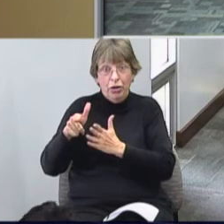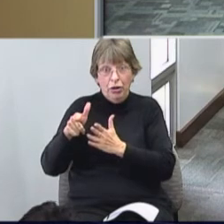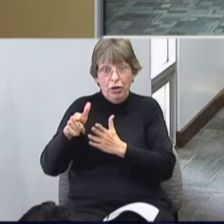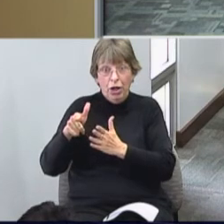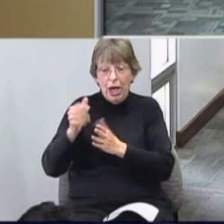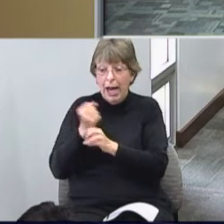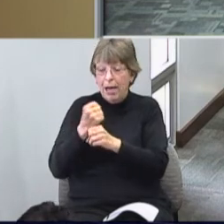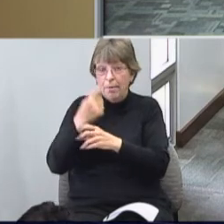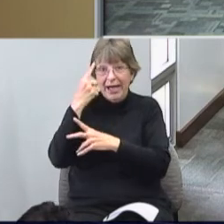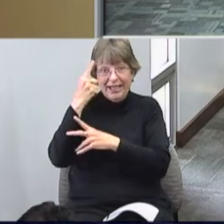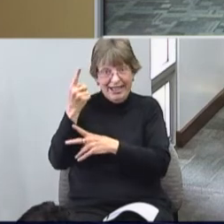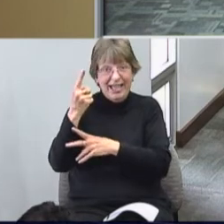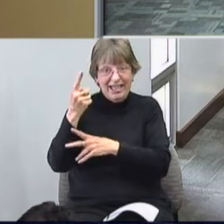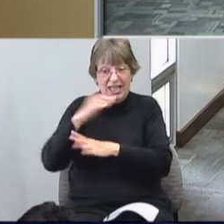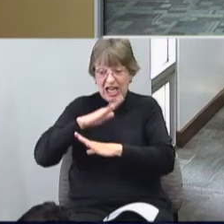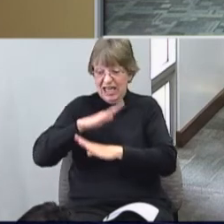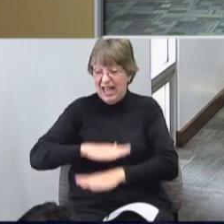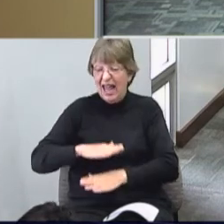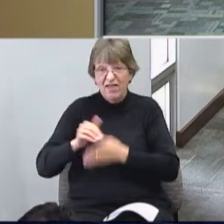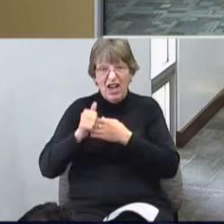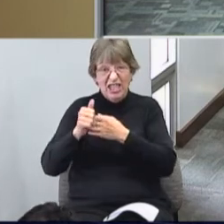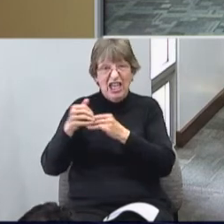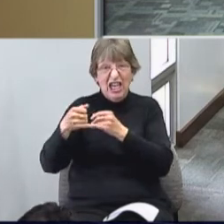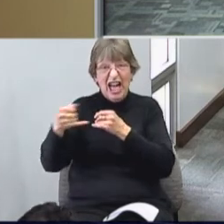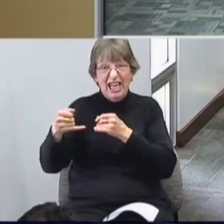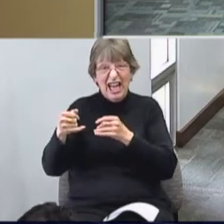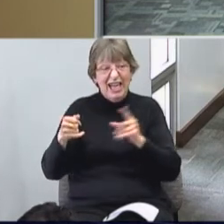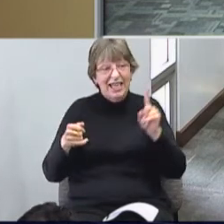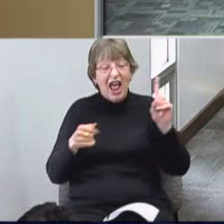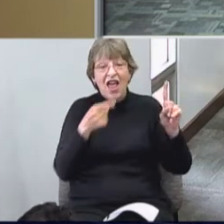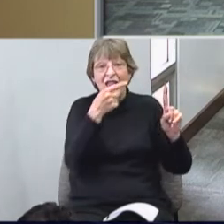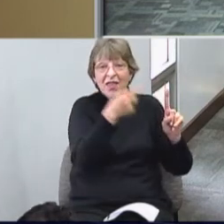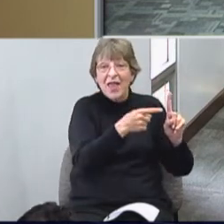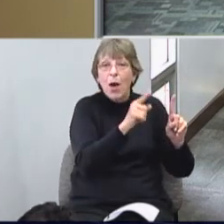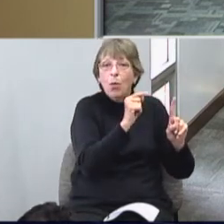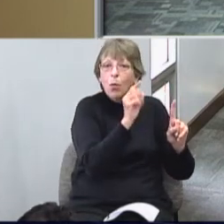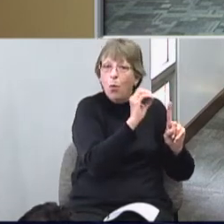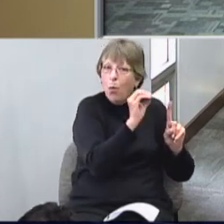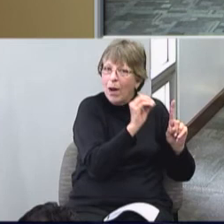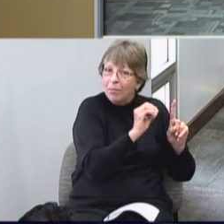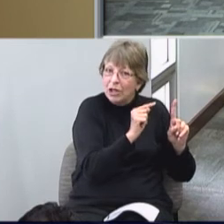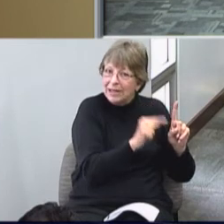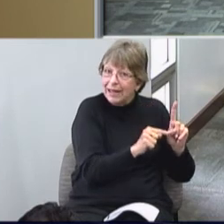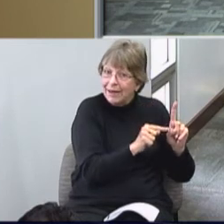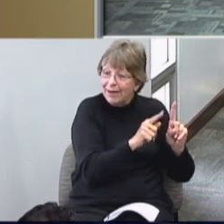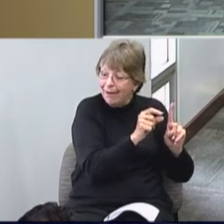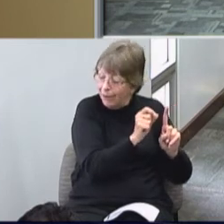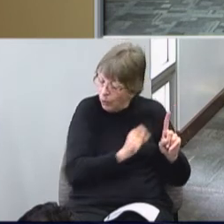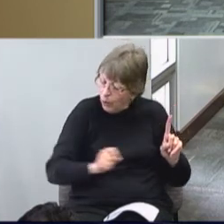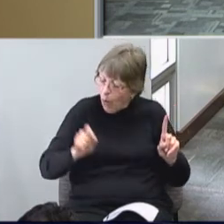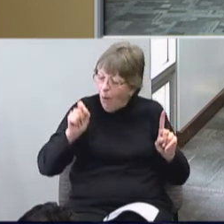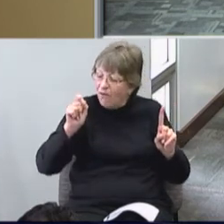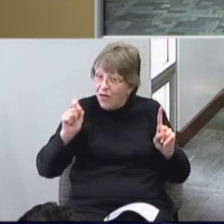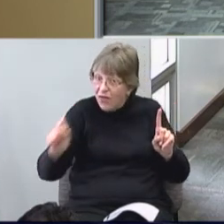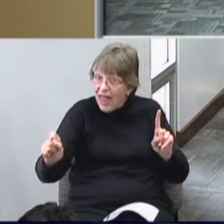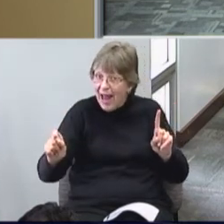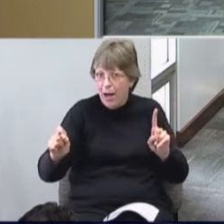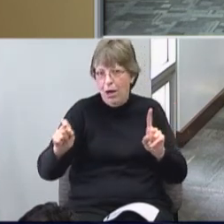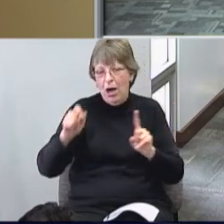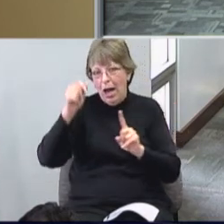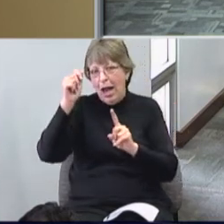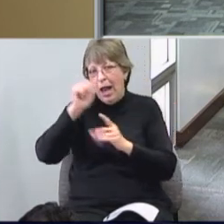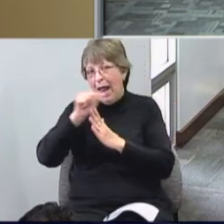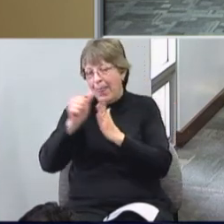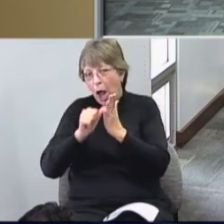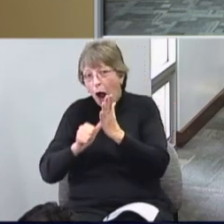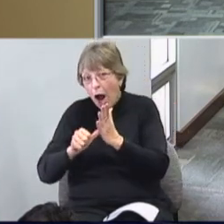thresholds, then that money could be pooled and used. As long as it's within the bond requirements and the bond itself